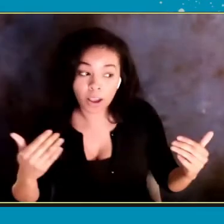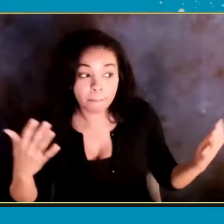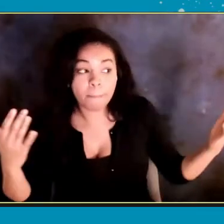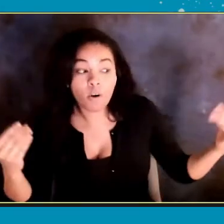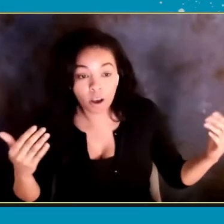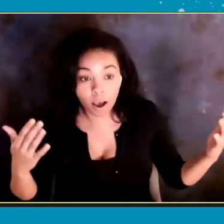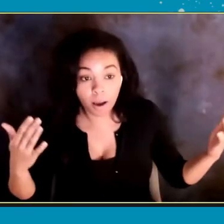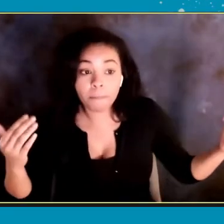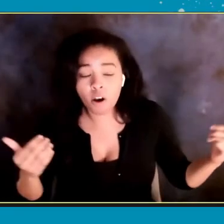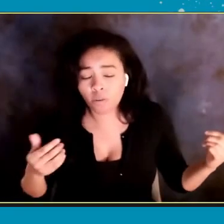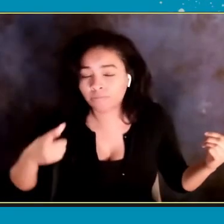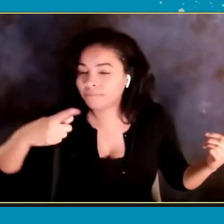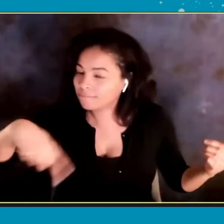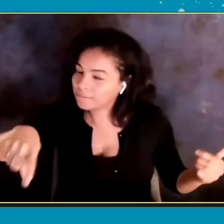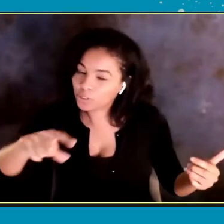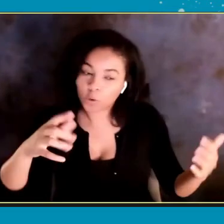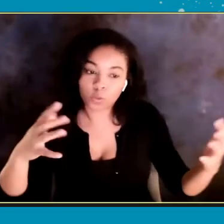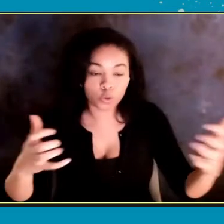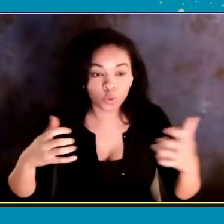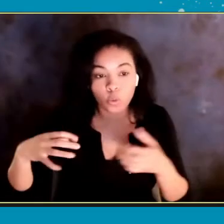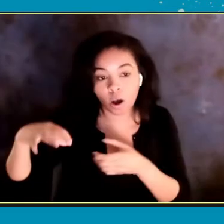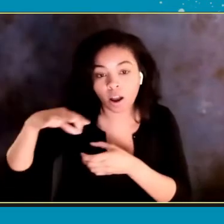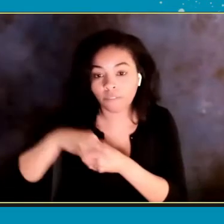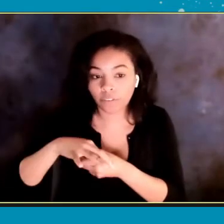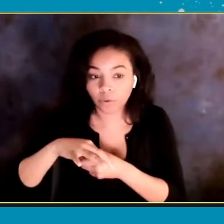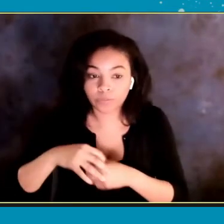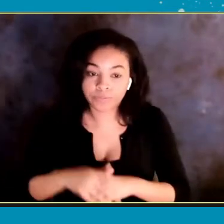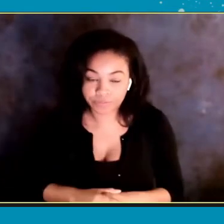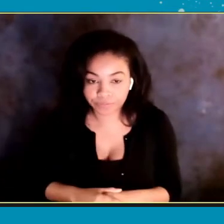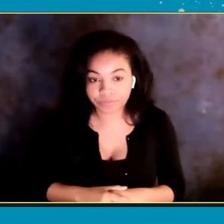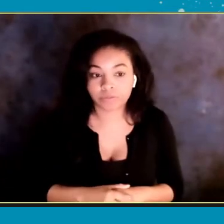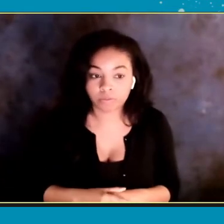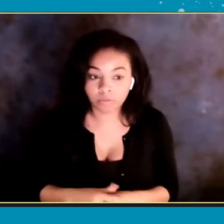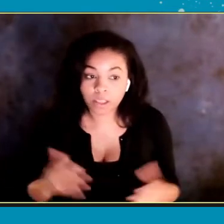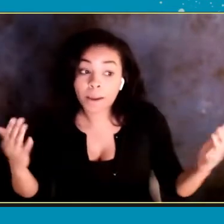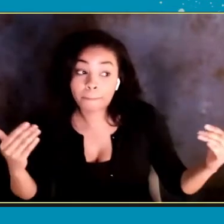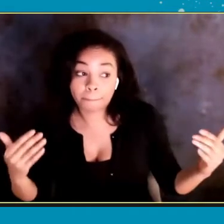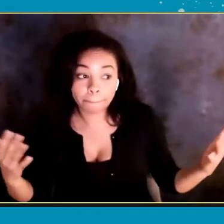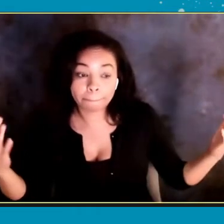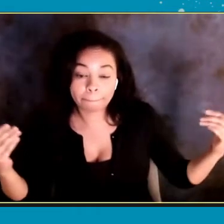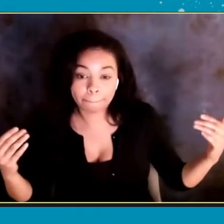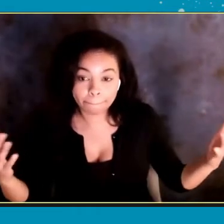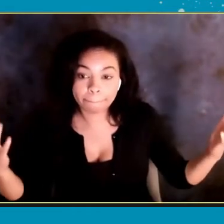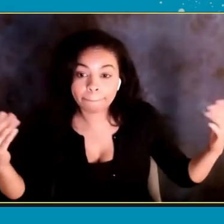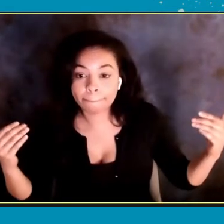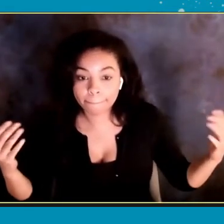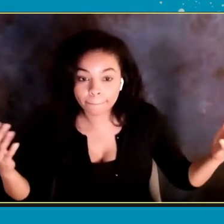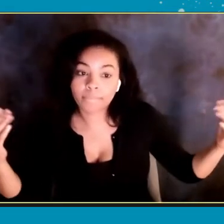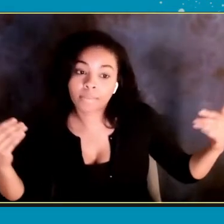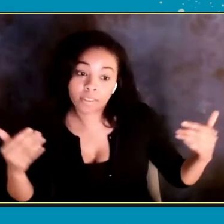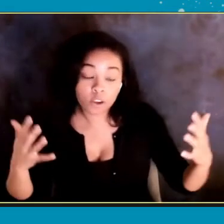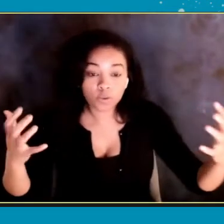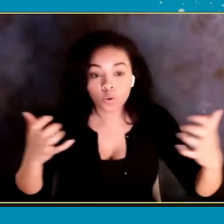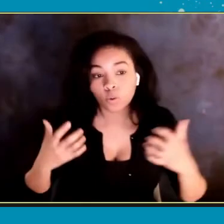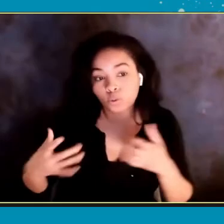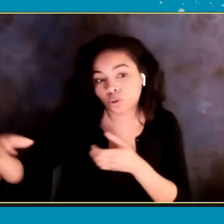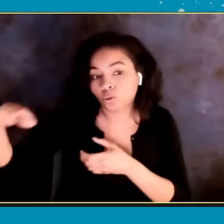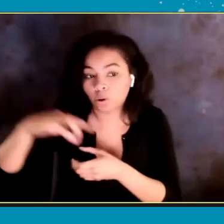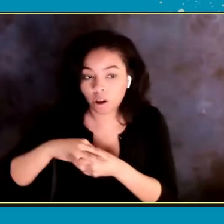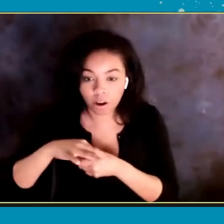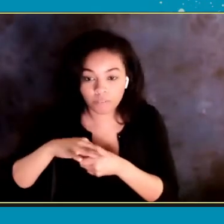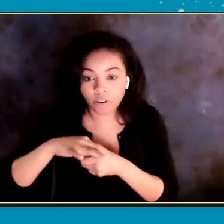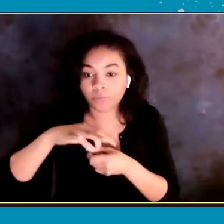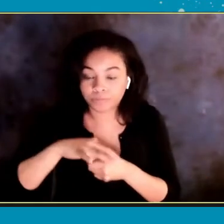on, come on. Don't you wanna vote? Come on, come on, come on. Don't you